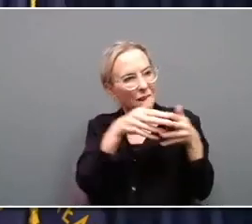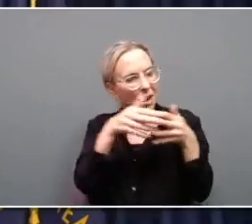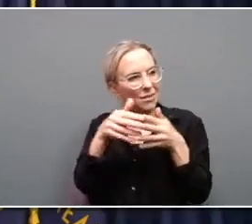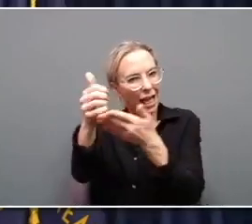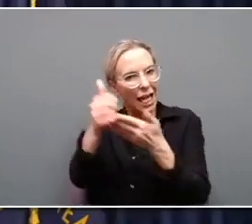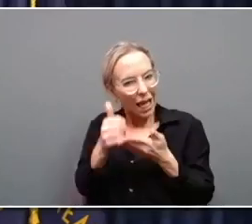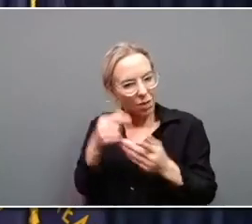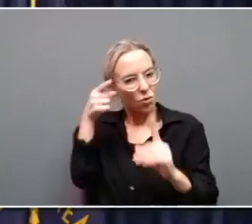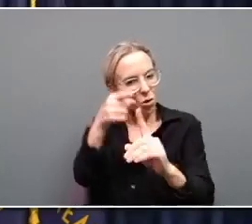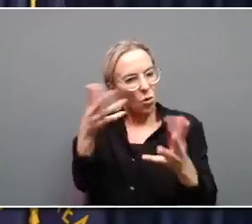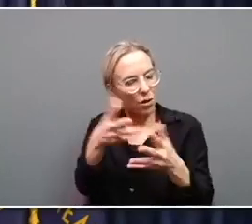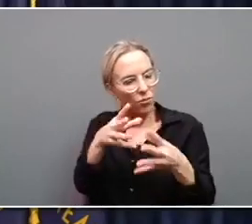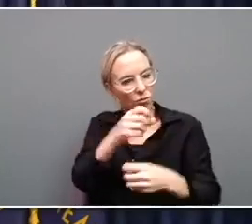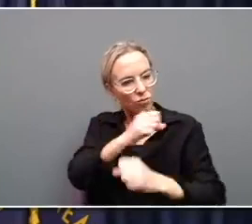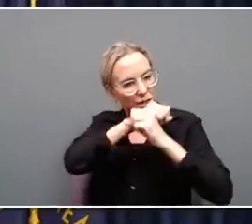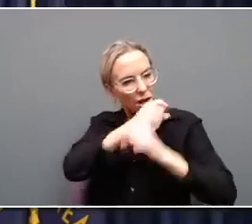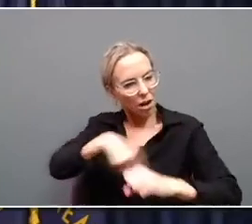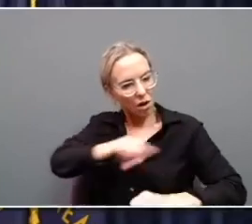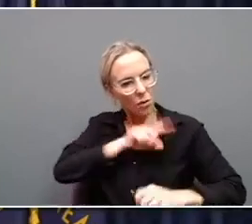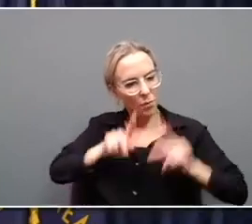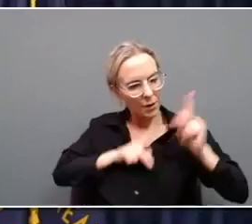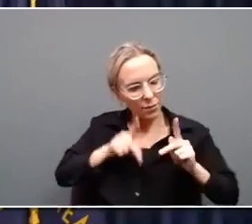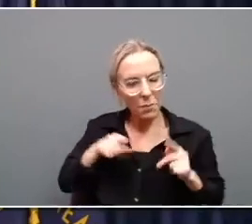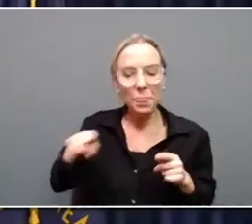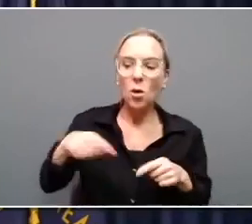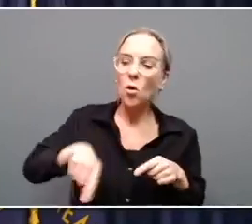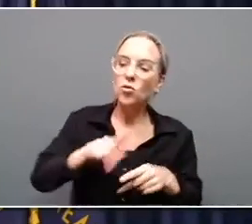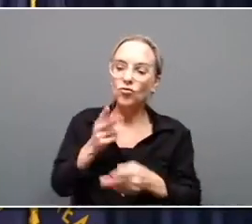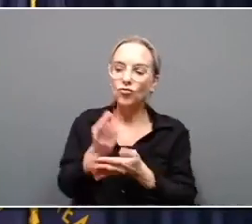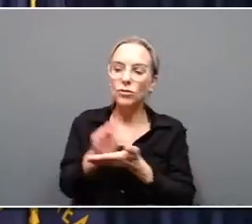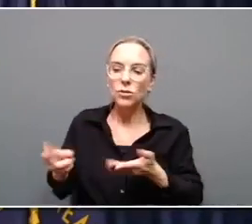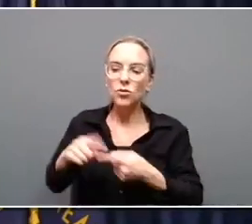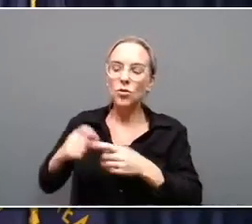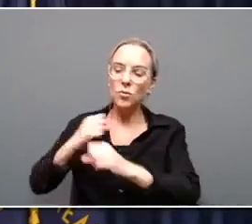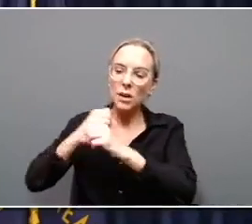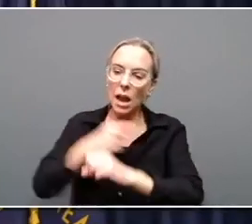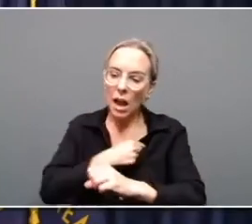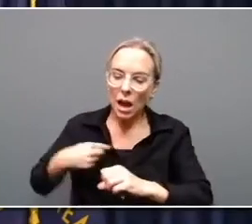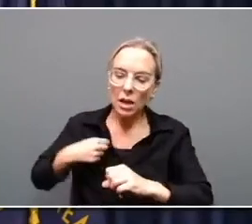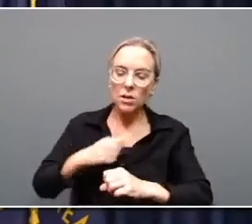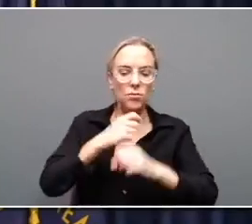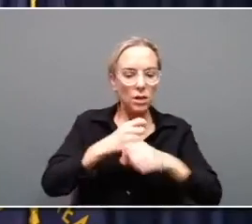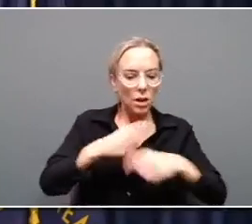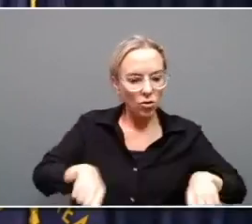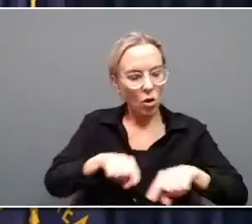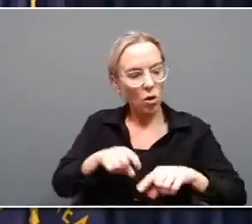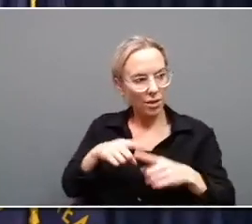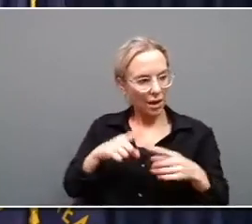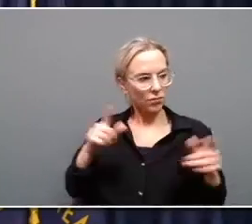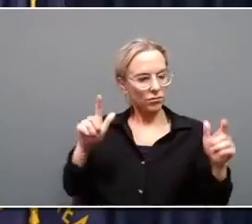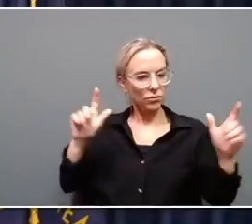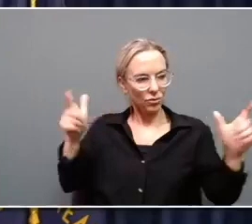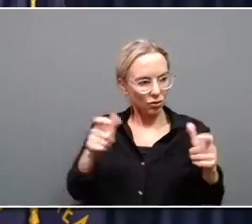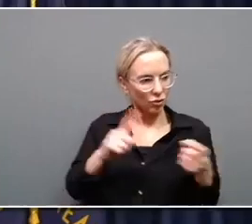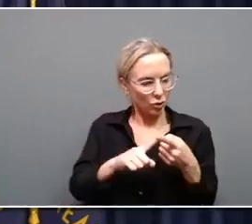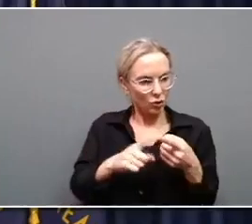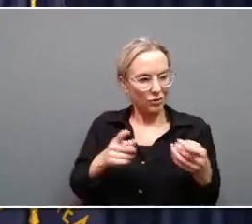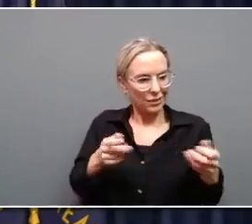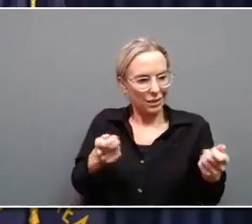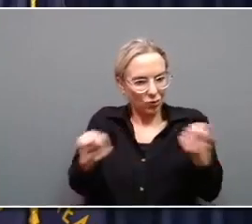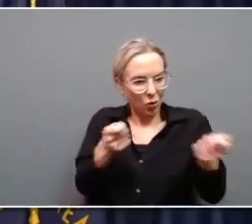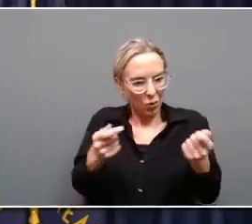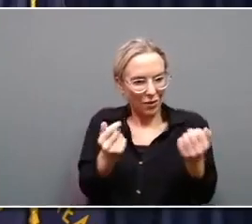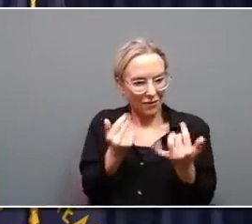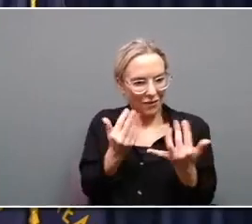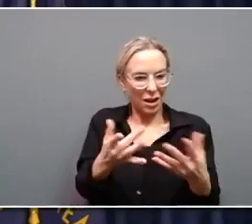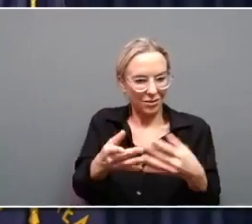These resources, coupled with our own, have allowed us to contain these fires before they became extremely large. Let's make sure we give our firefighters